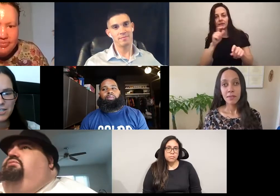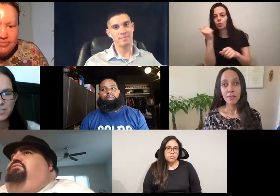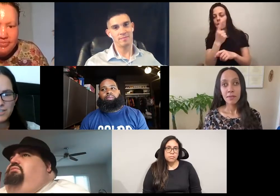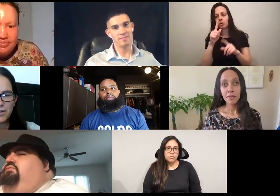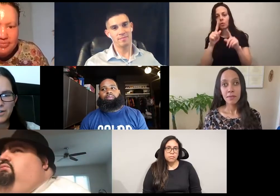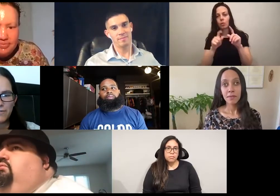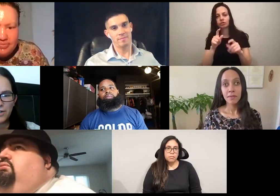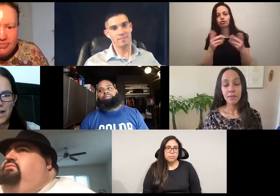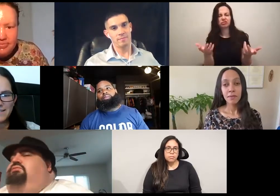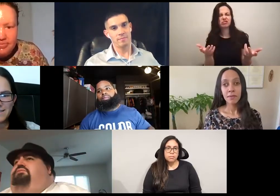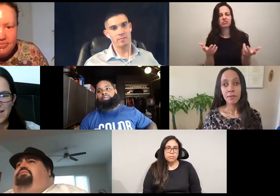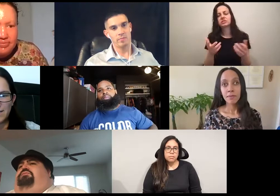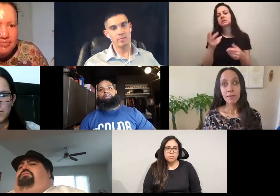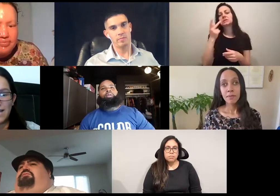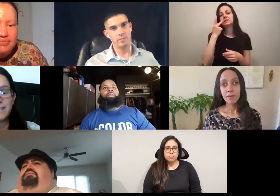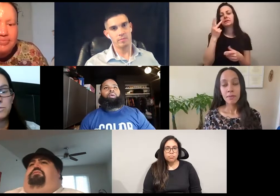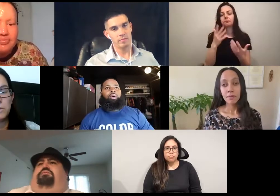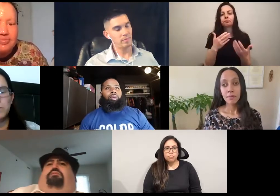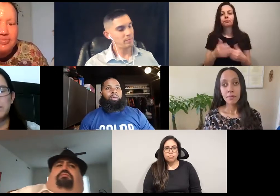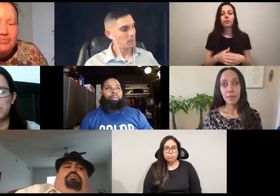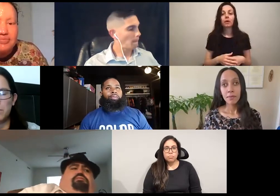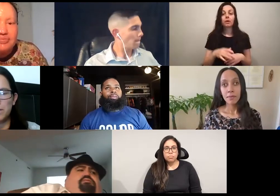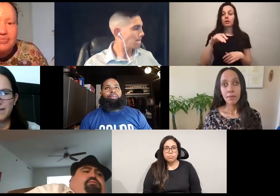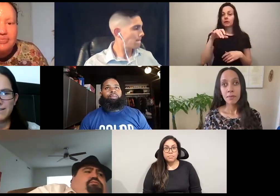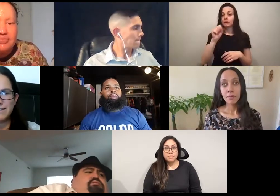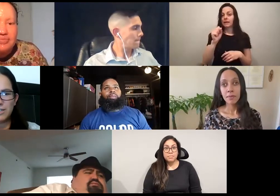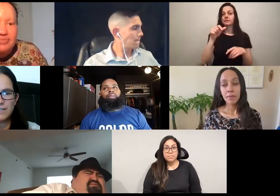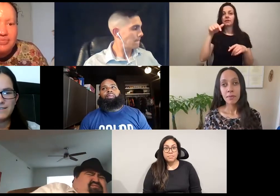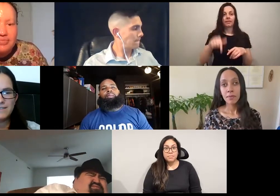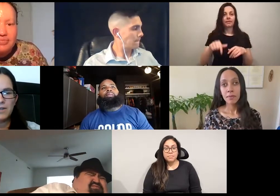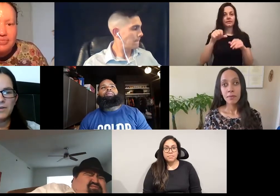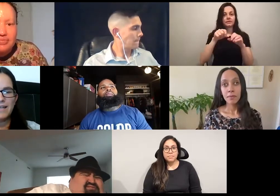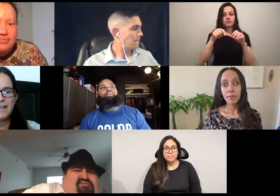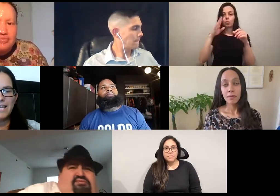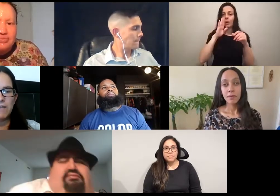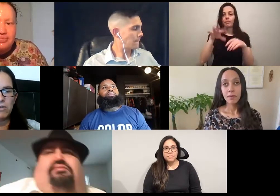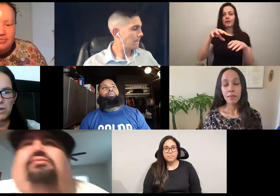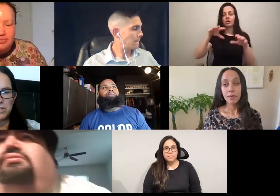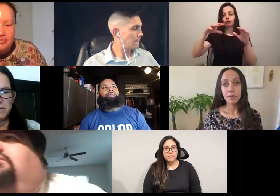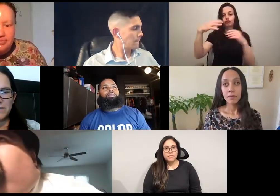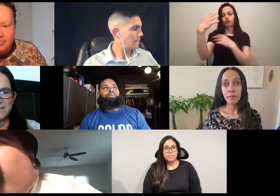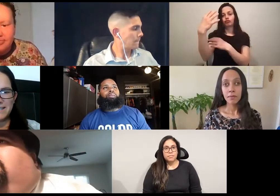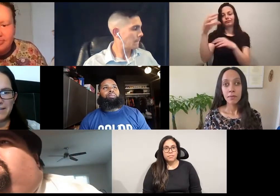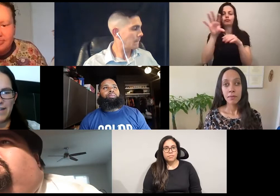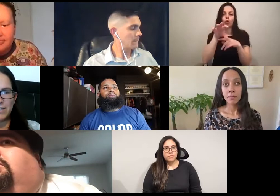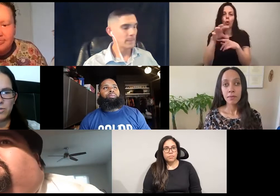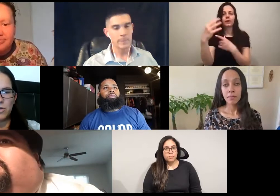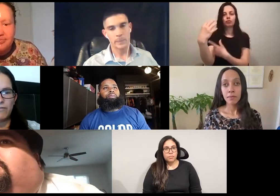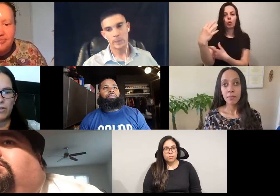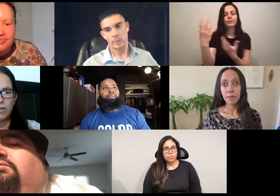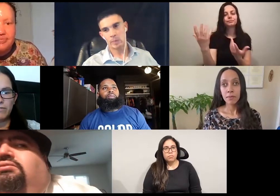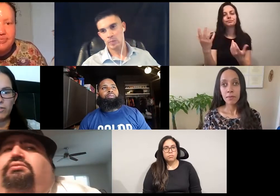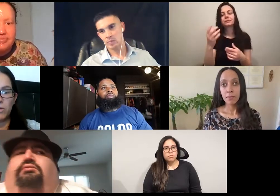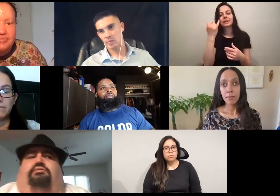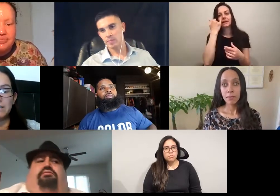that section started for you guys. And yes, we will be recording this session so that if you want to revisit the event, or